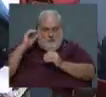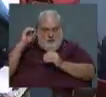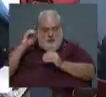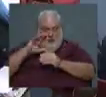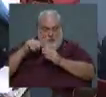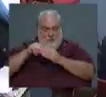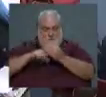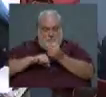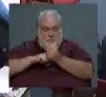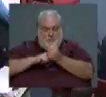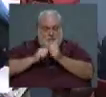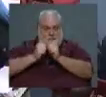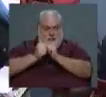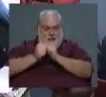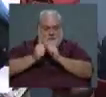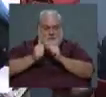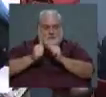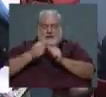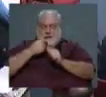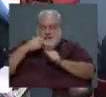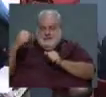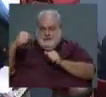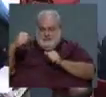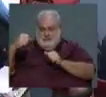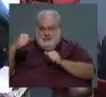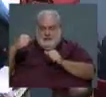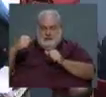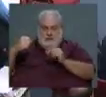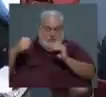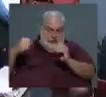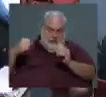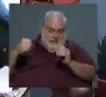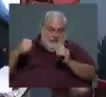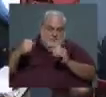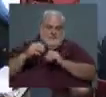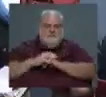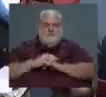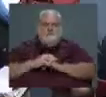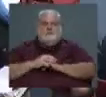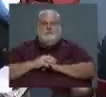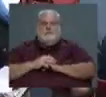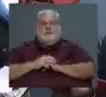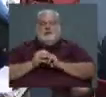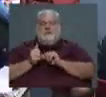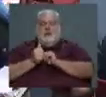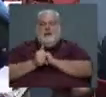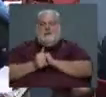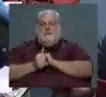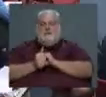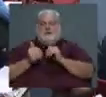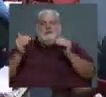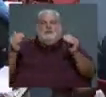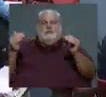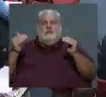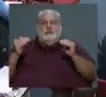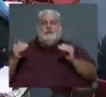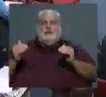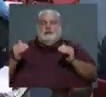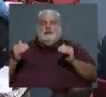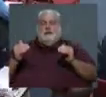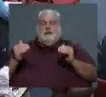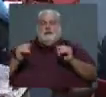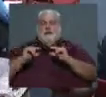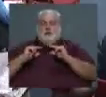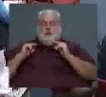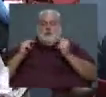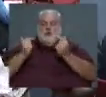favor of the passage of the consent agenda indicate by saying aye. Aye. Opposed, say nay. The consent agenda is passed. We can now move on to the